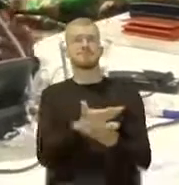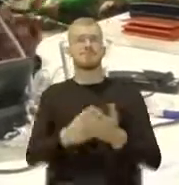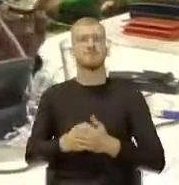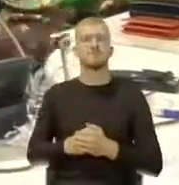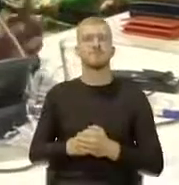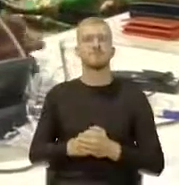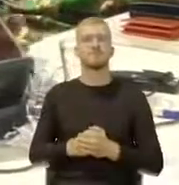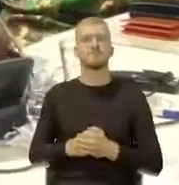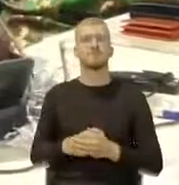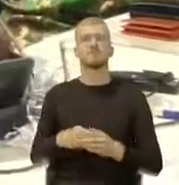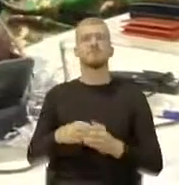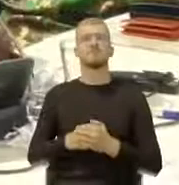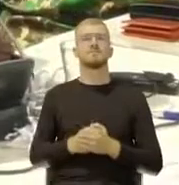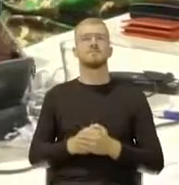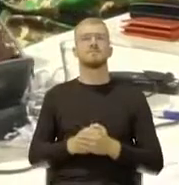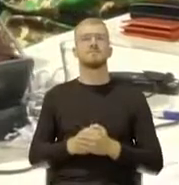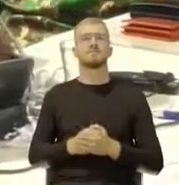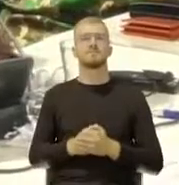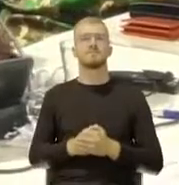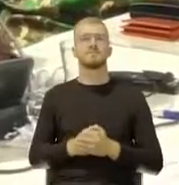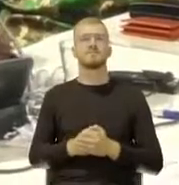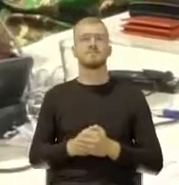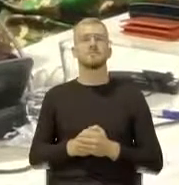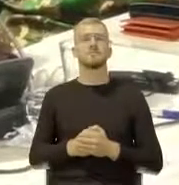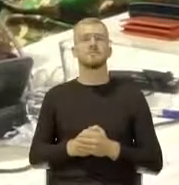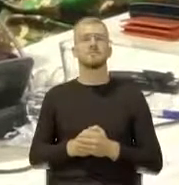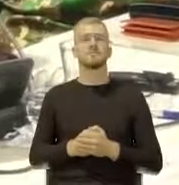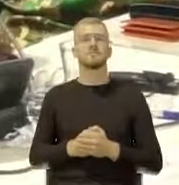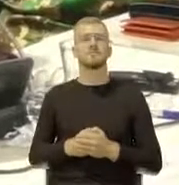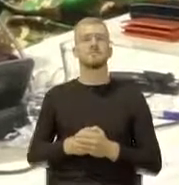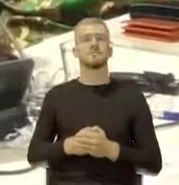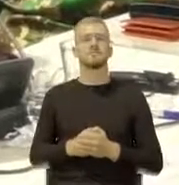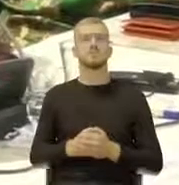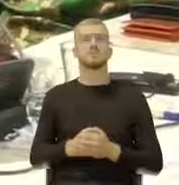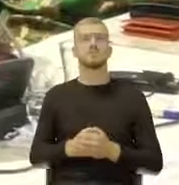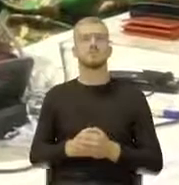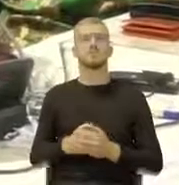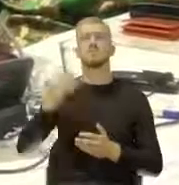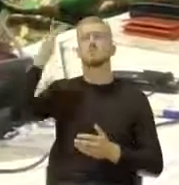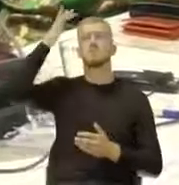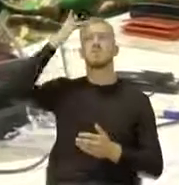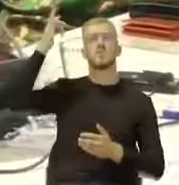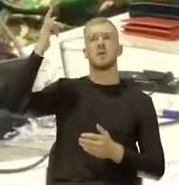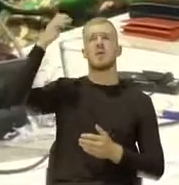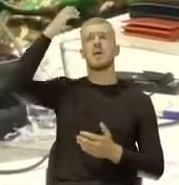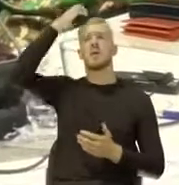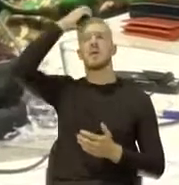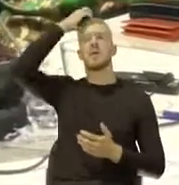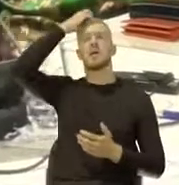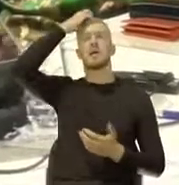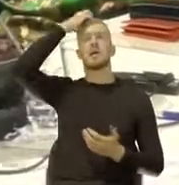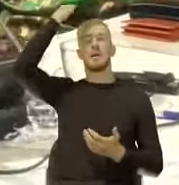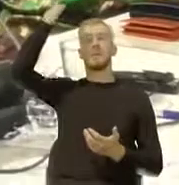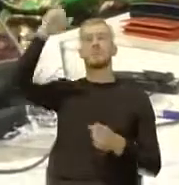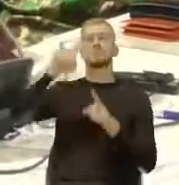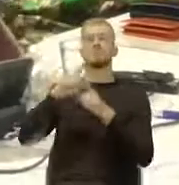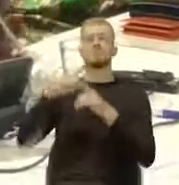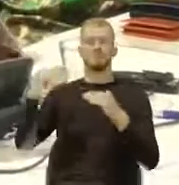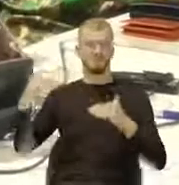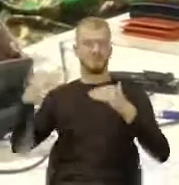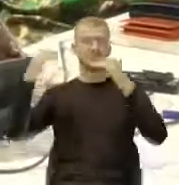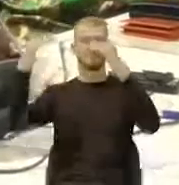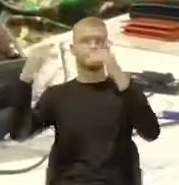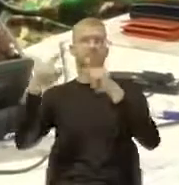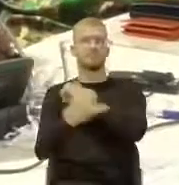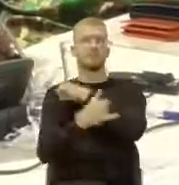government on the international, continental, but also at the sub-regional level. I heard the